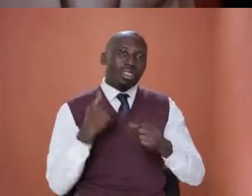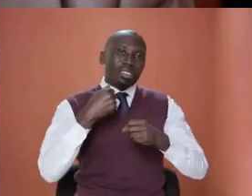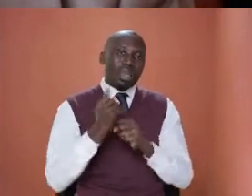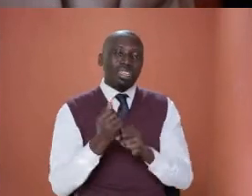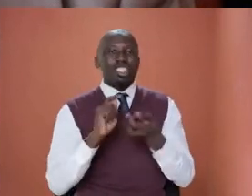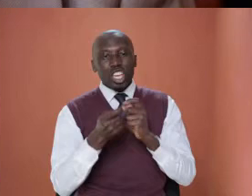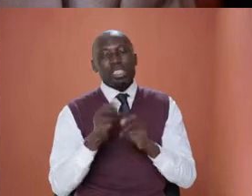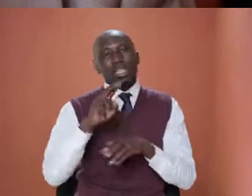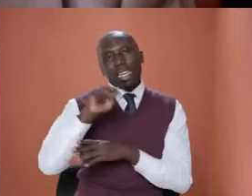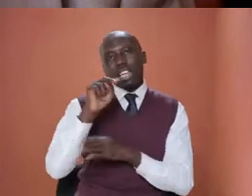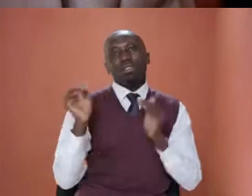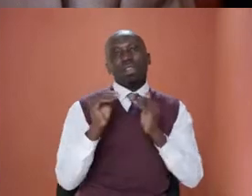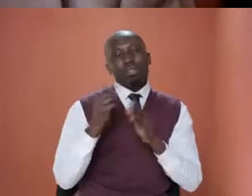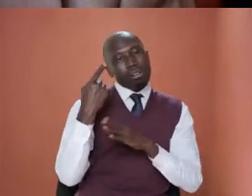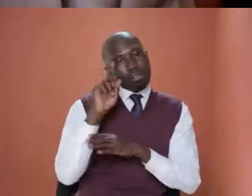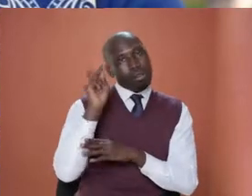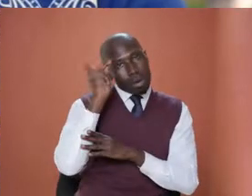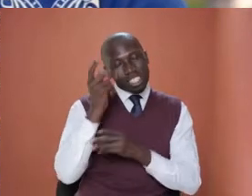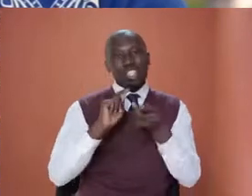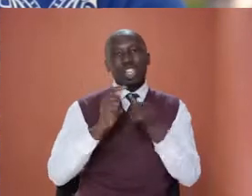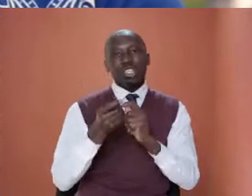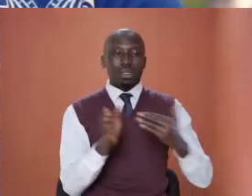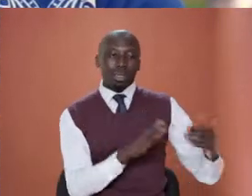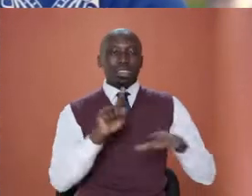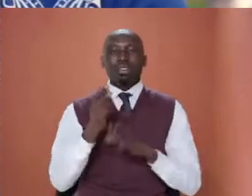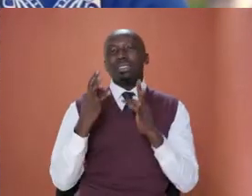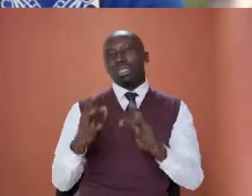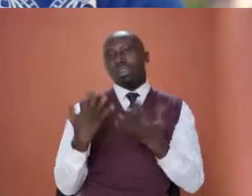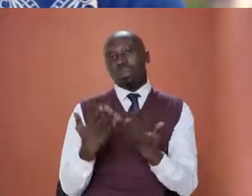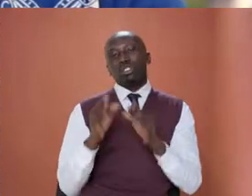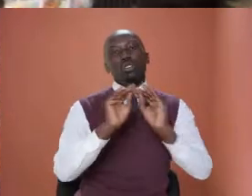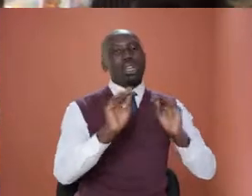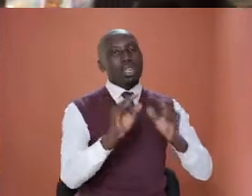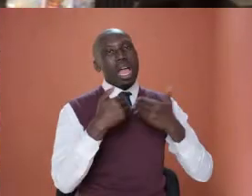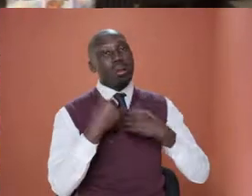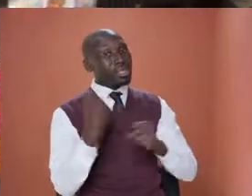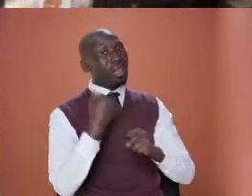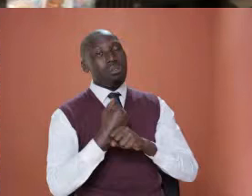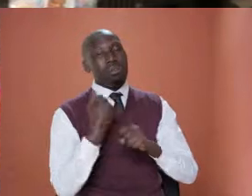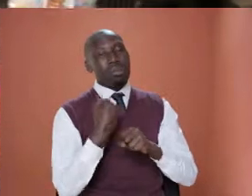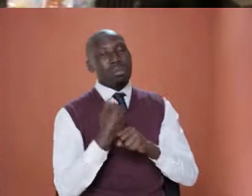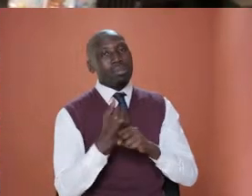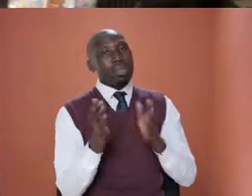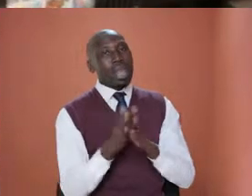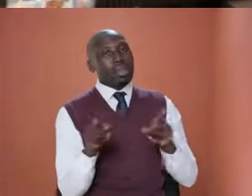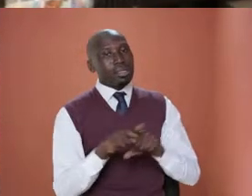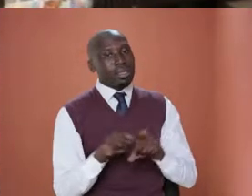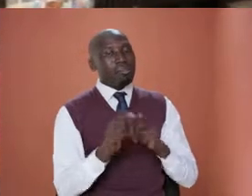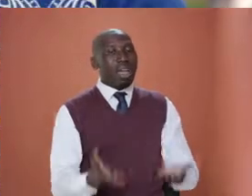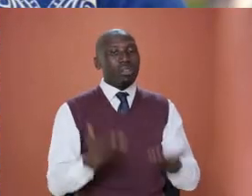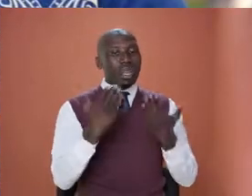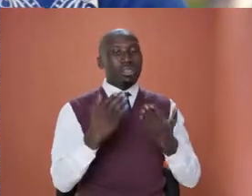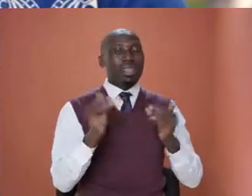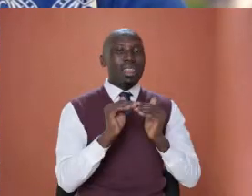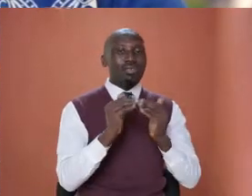national level for policy reforms. The first thing they did was to train our staff and raise the level of